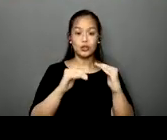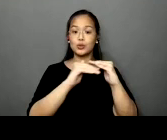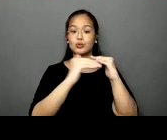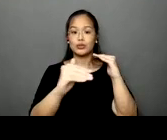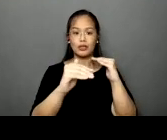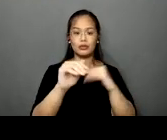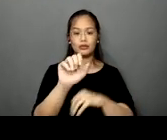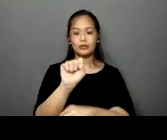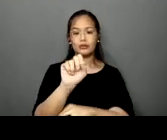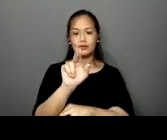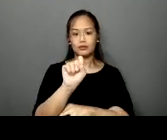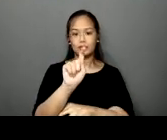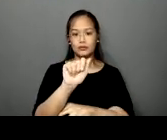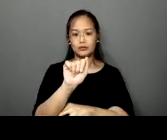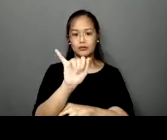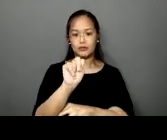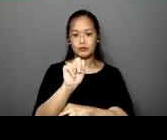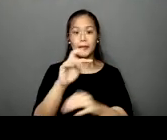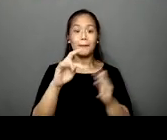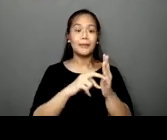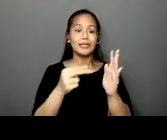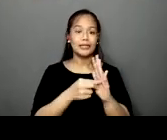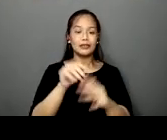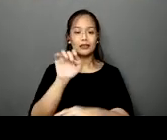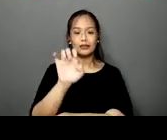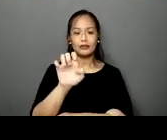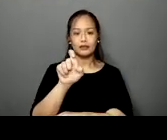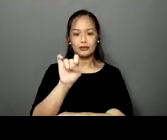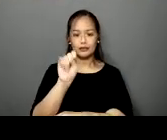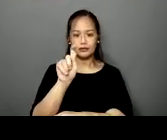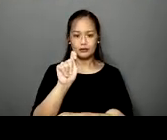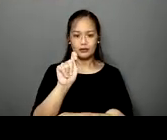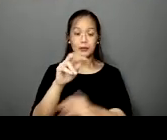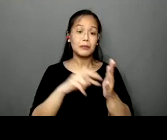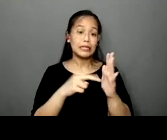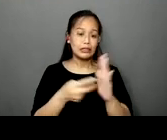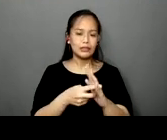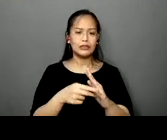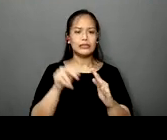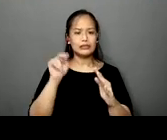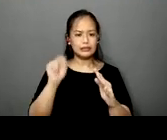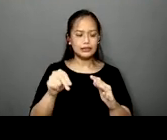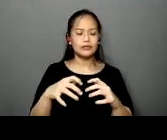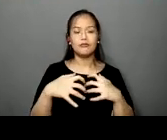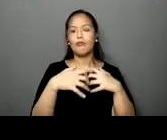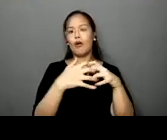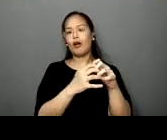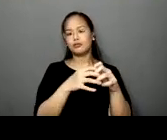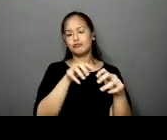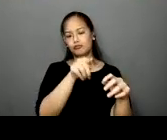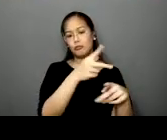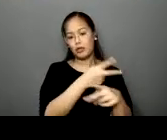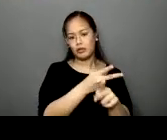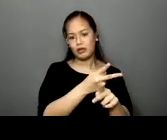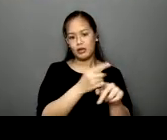have a product, to have a business, to be able to establish something. But when you say sustainability, it's looking not just at the